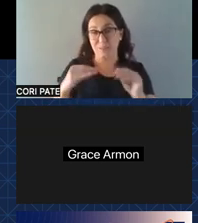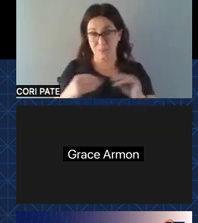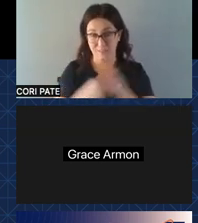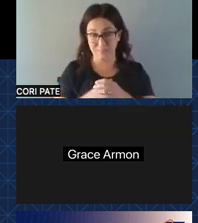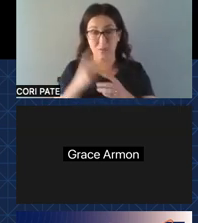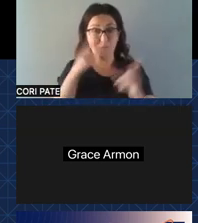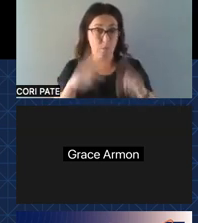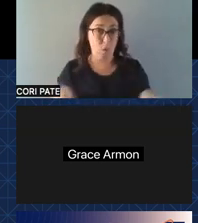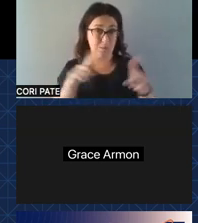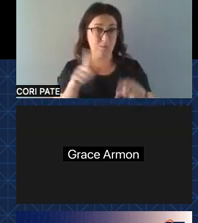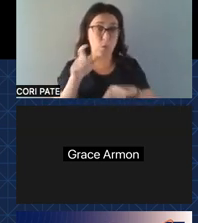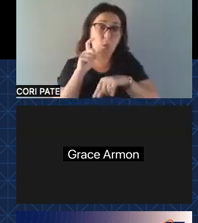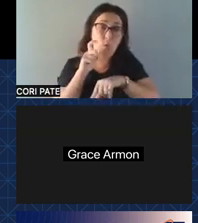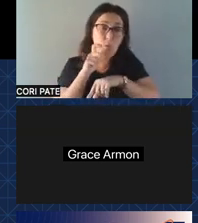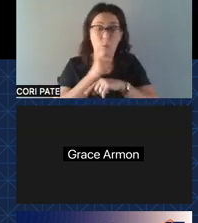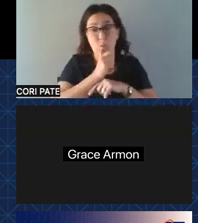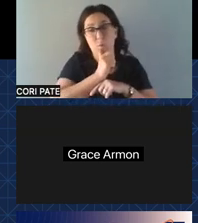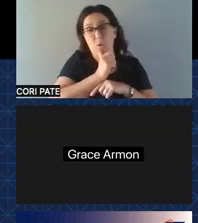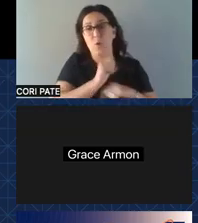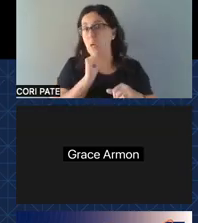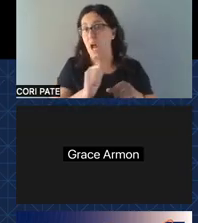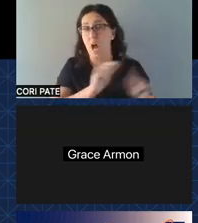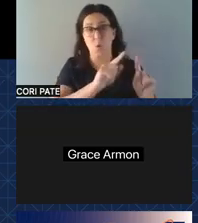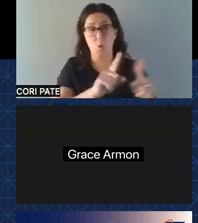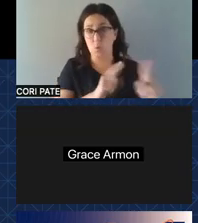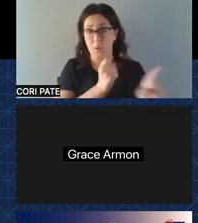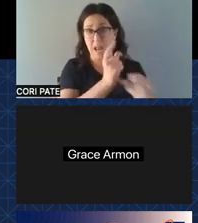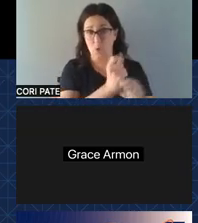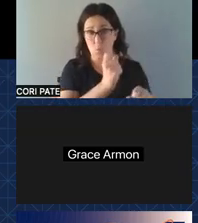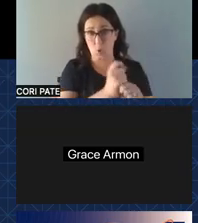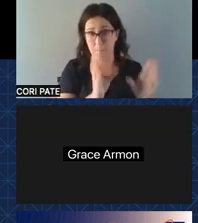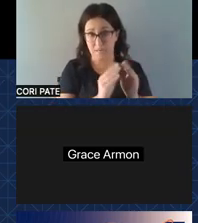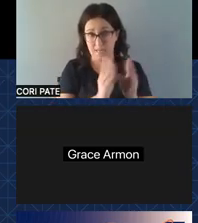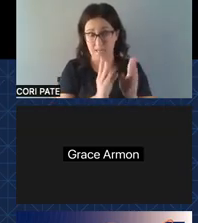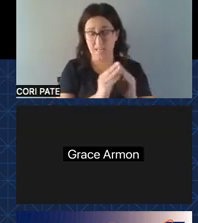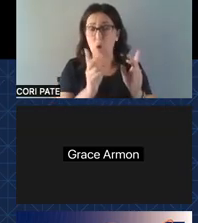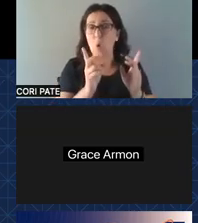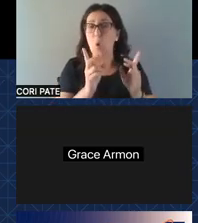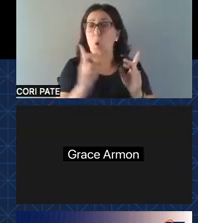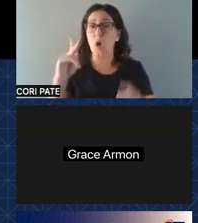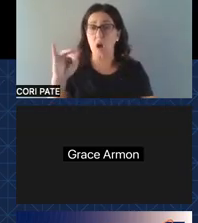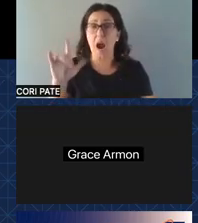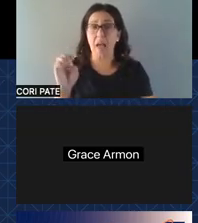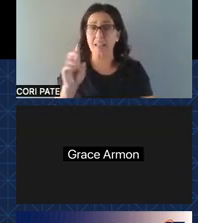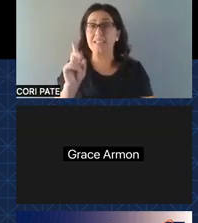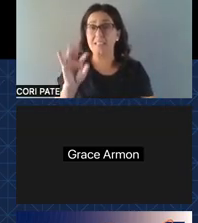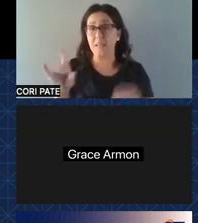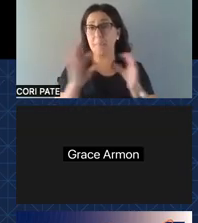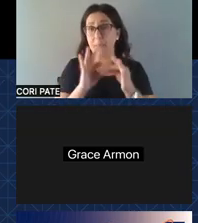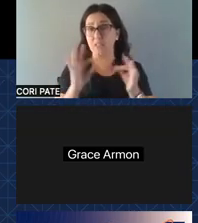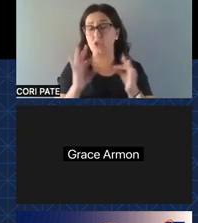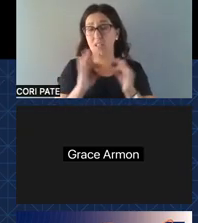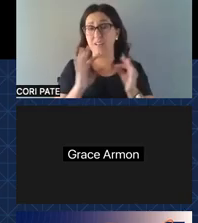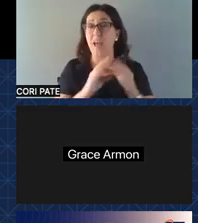those of you who were not at this SWTCIE annual meeting, we, like Kyle mentioned at the beginning, we did